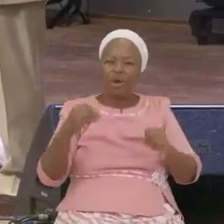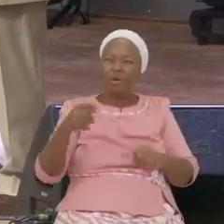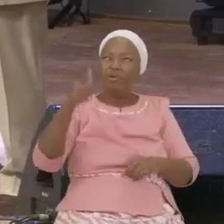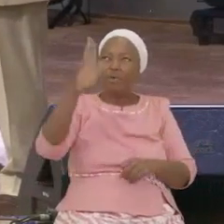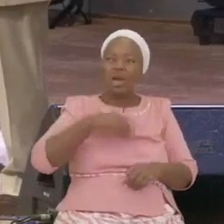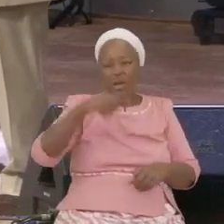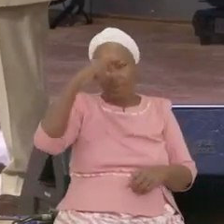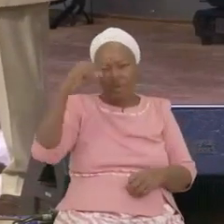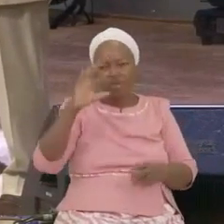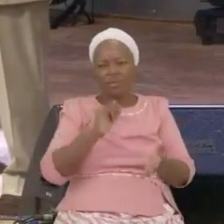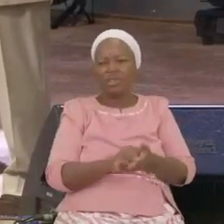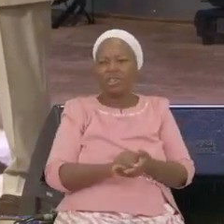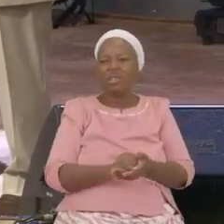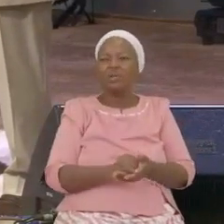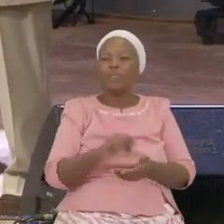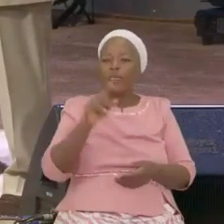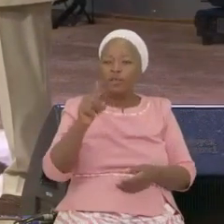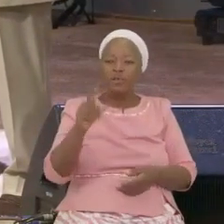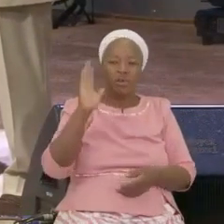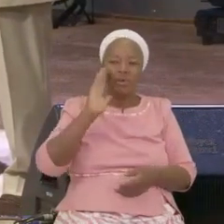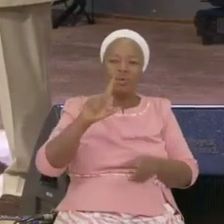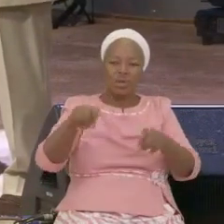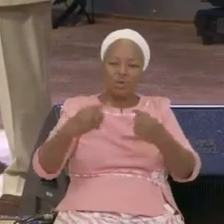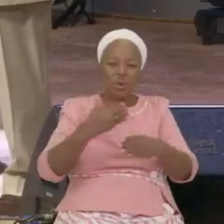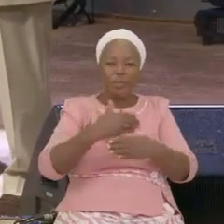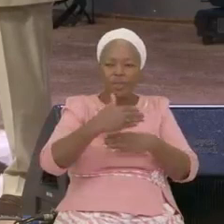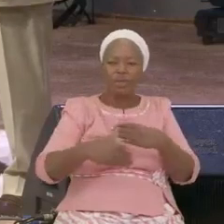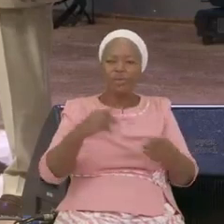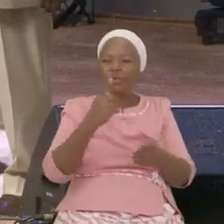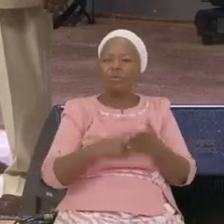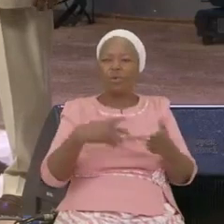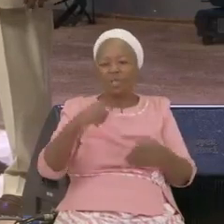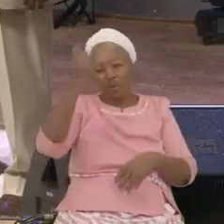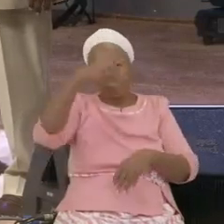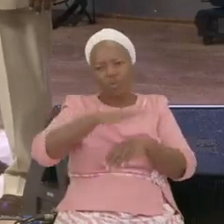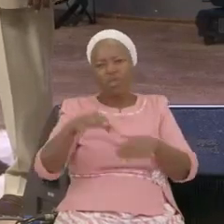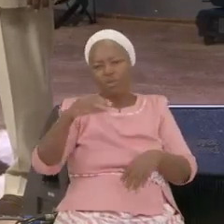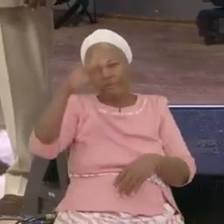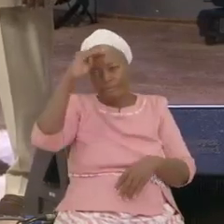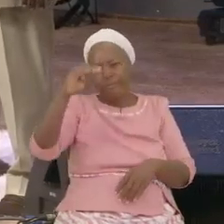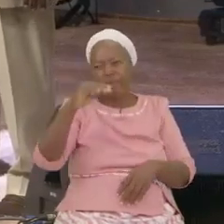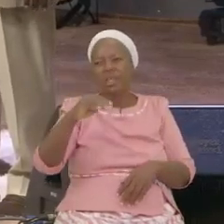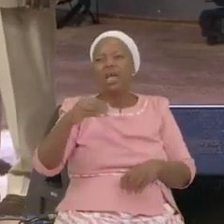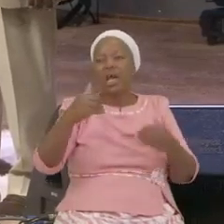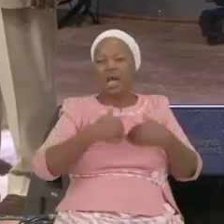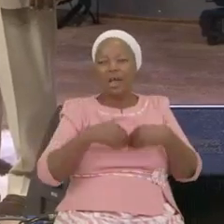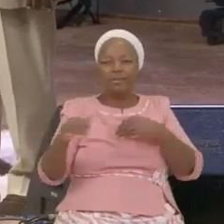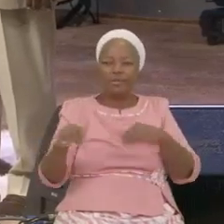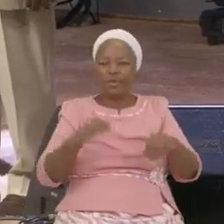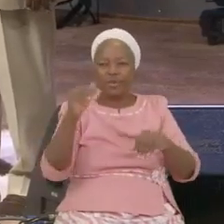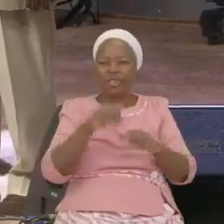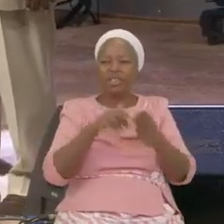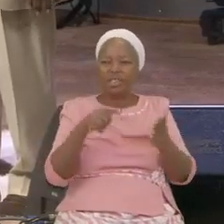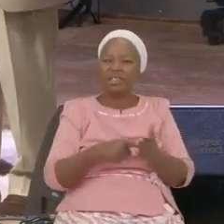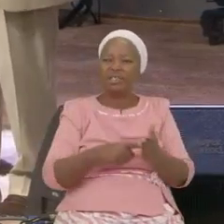And because of that, you will go beyond what the wisdom of men have done in